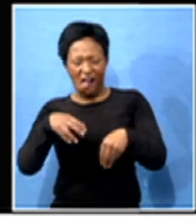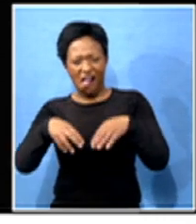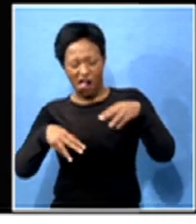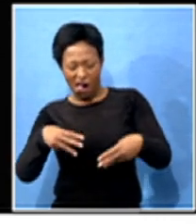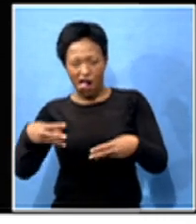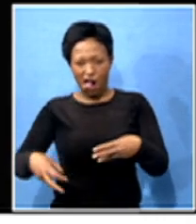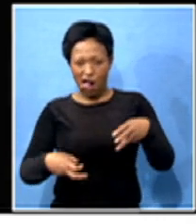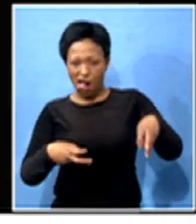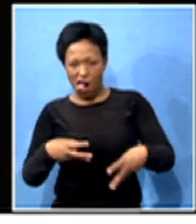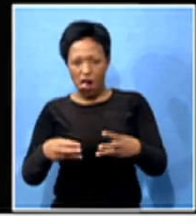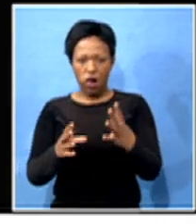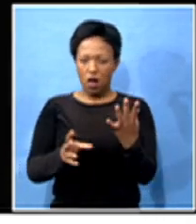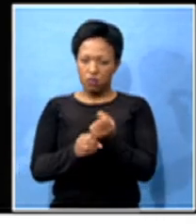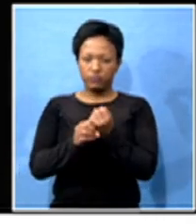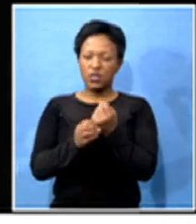healthy,